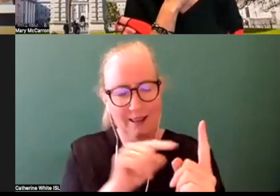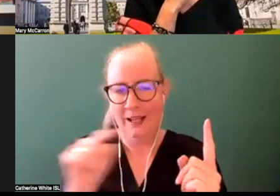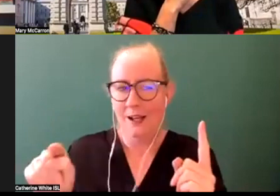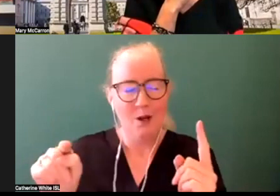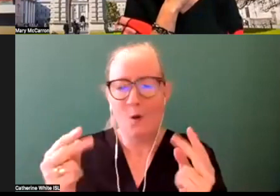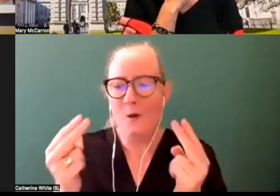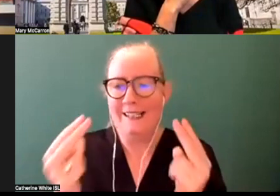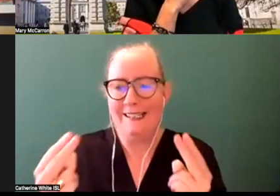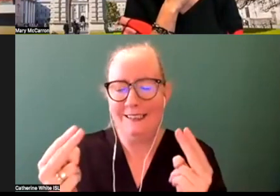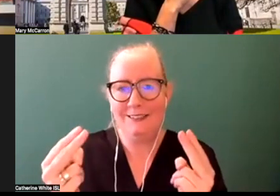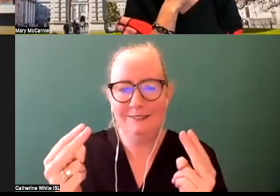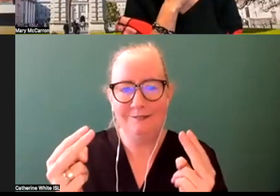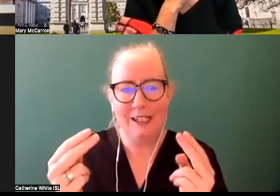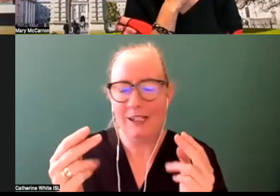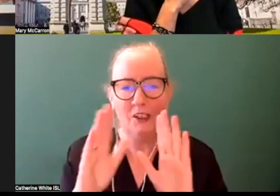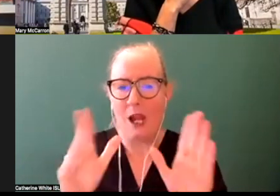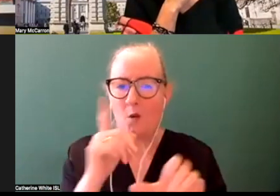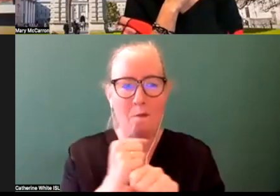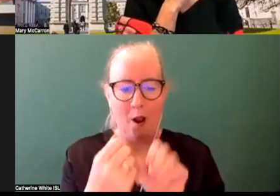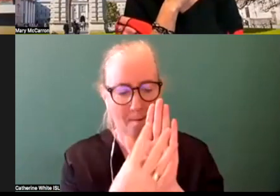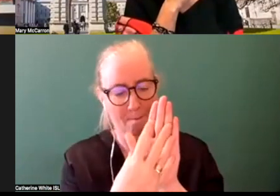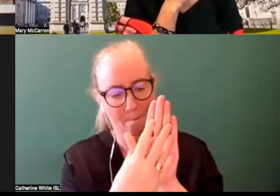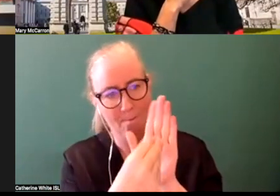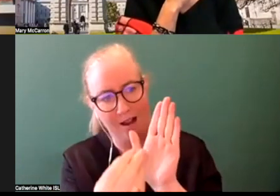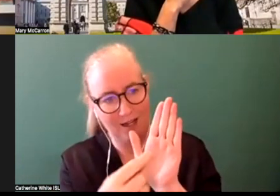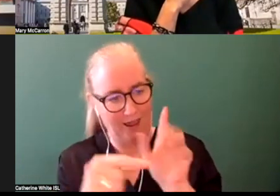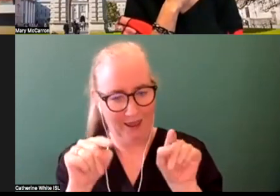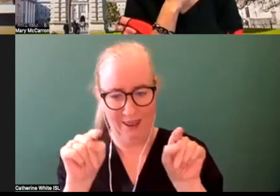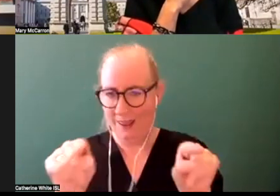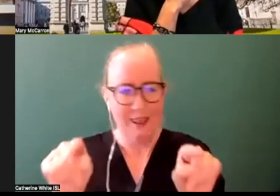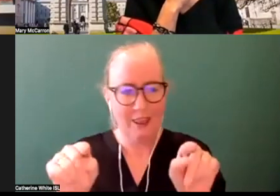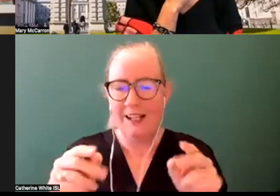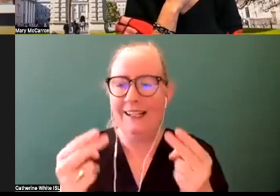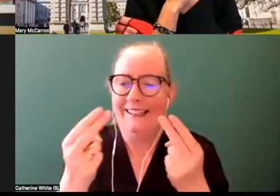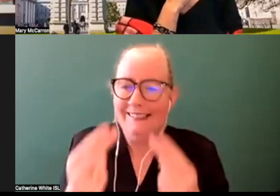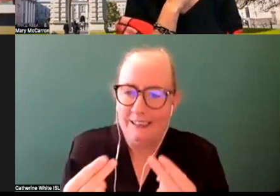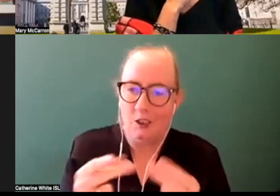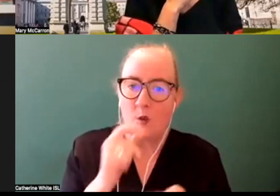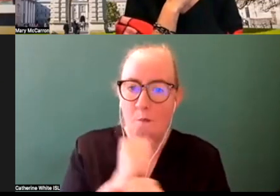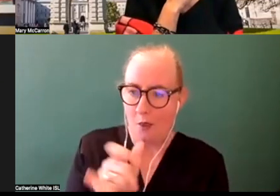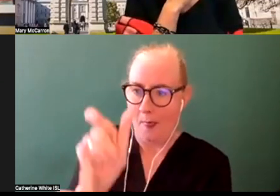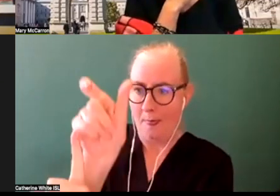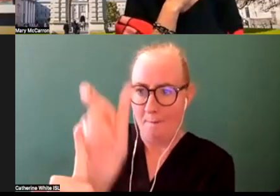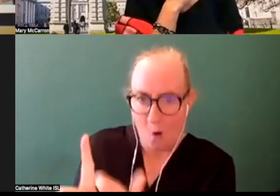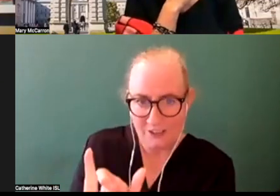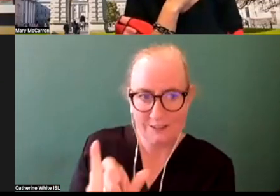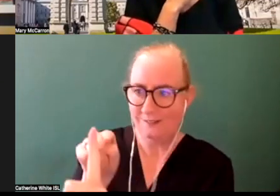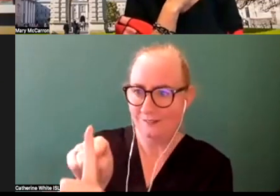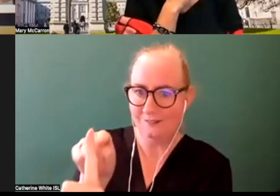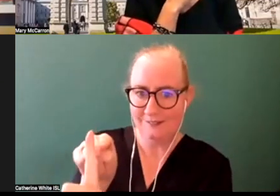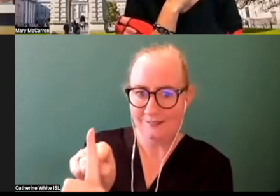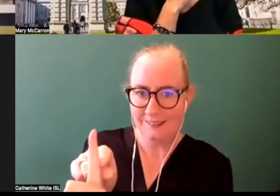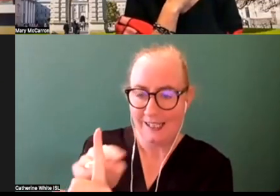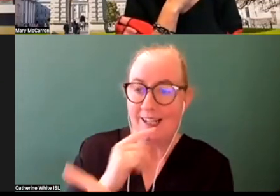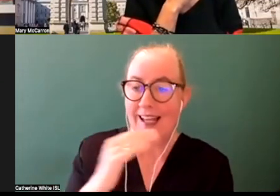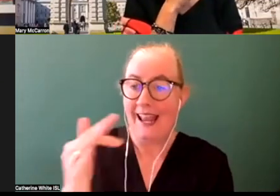the questions being about the model and instead, as Sandra said, being about the person. If any